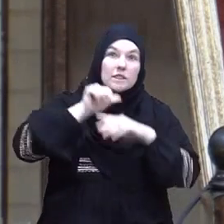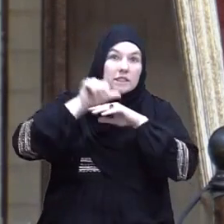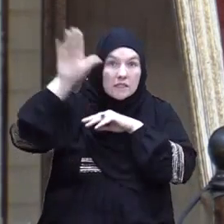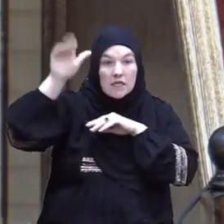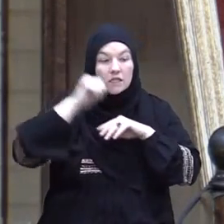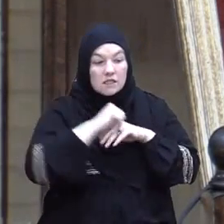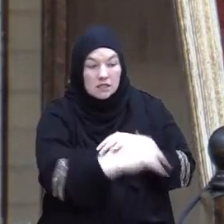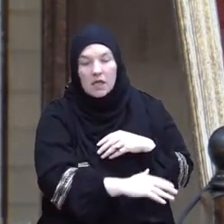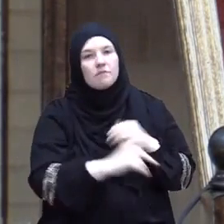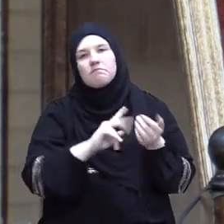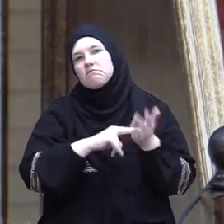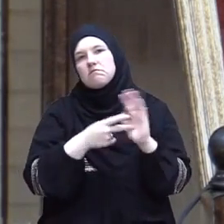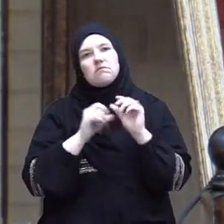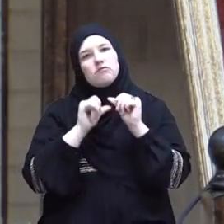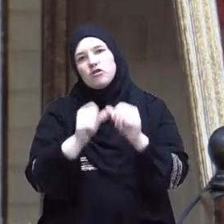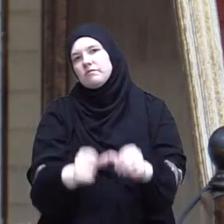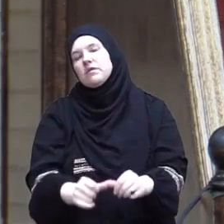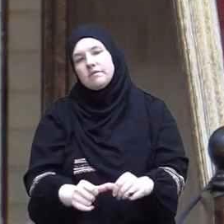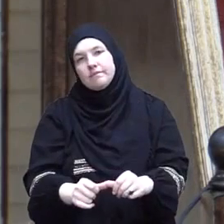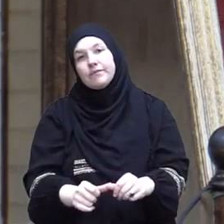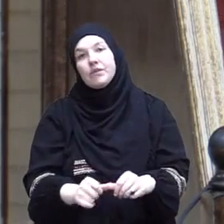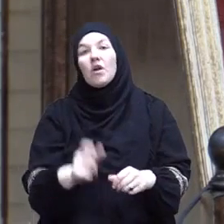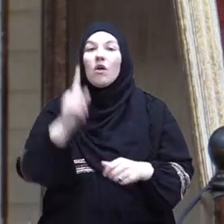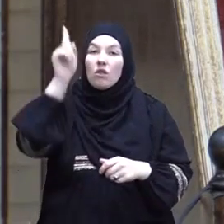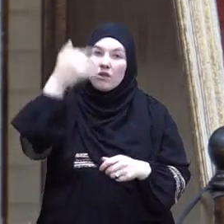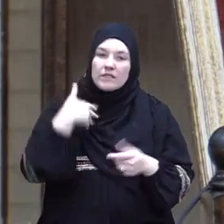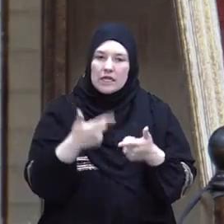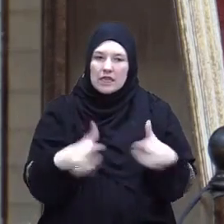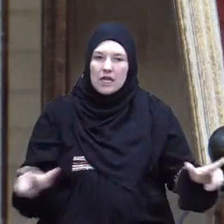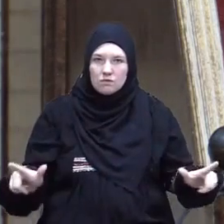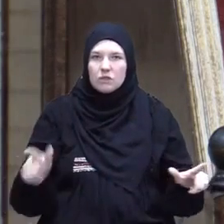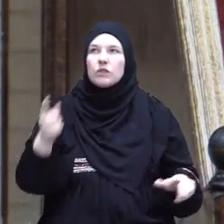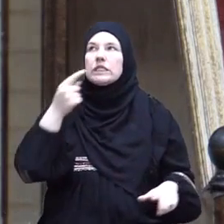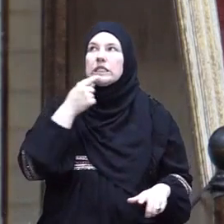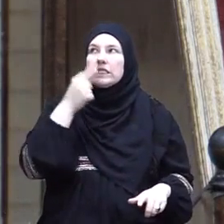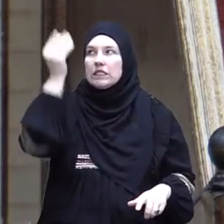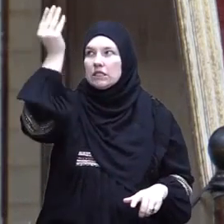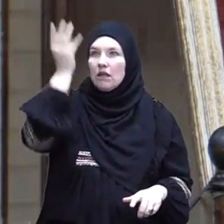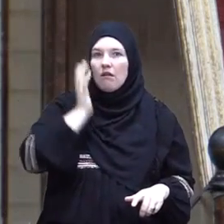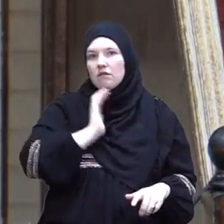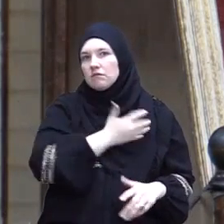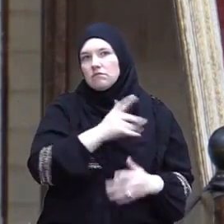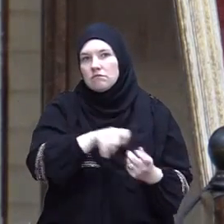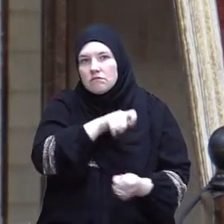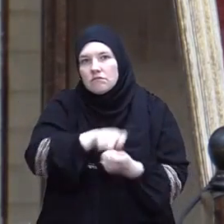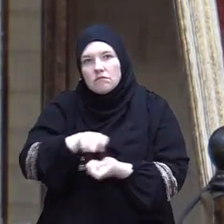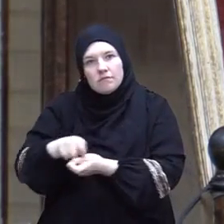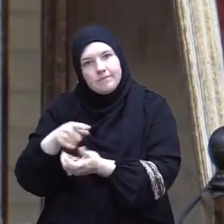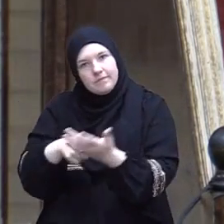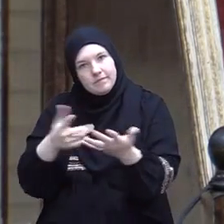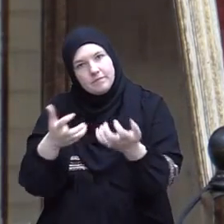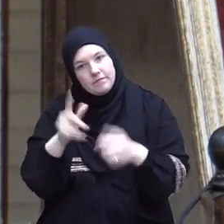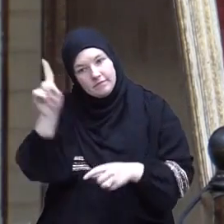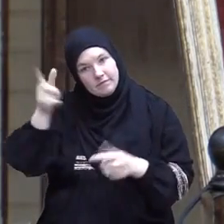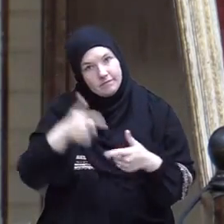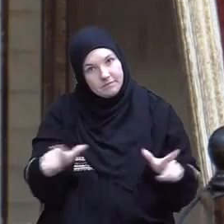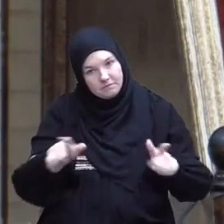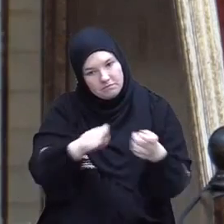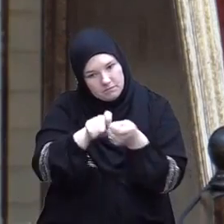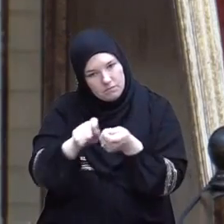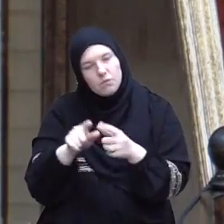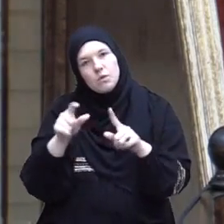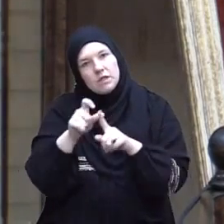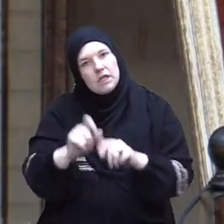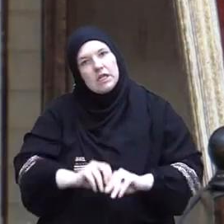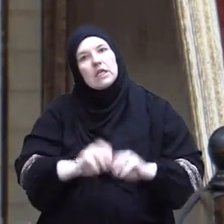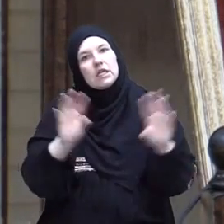permanent. So Allah has the language to say what He wants. And here the language is clear that we were